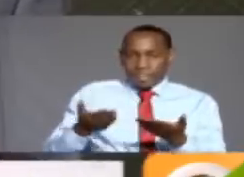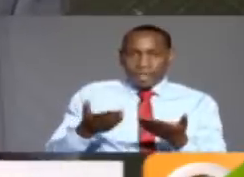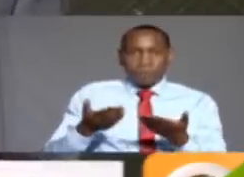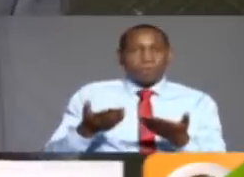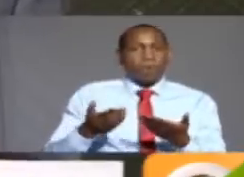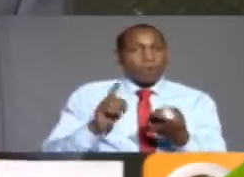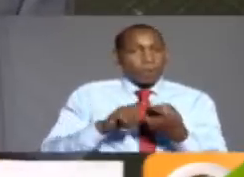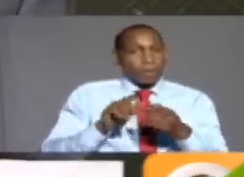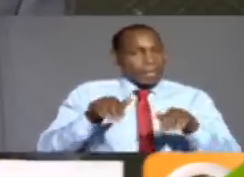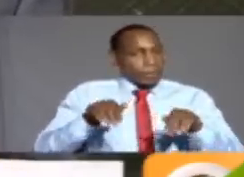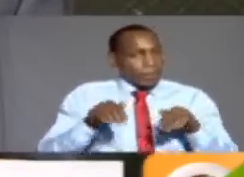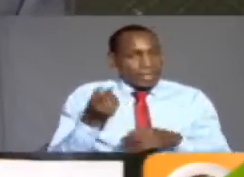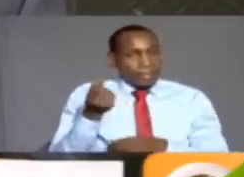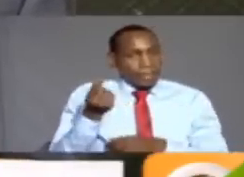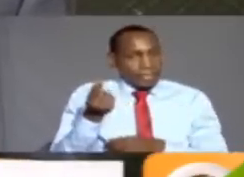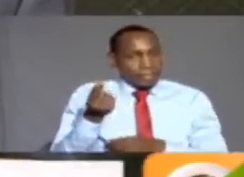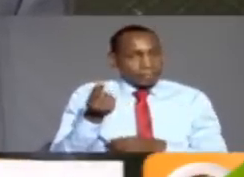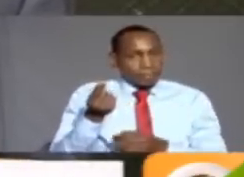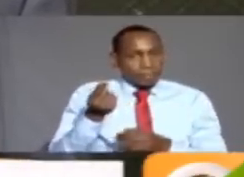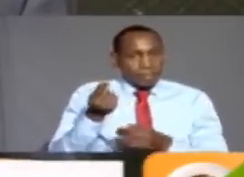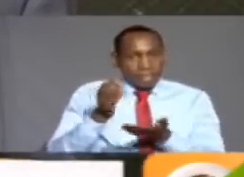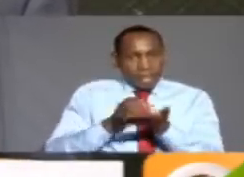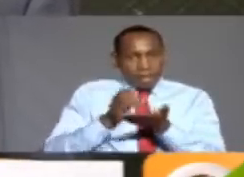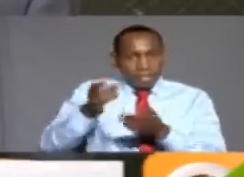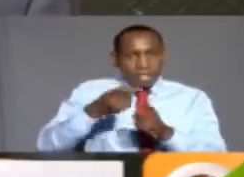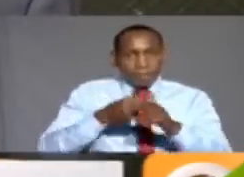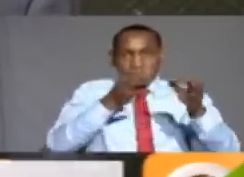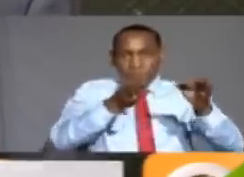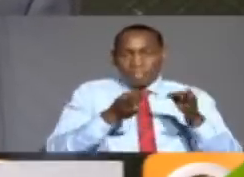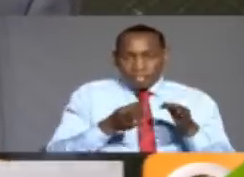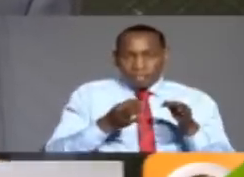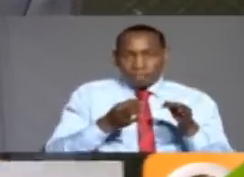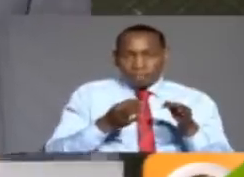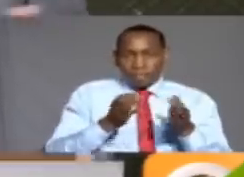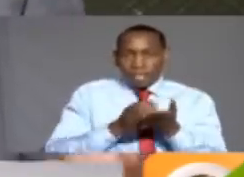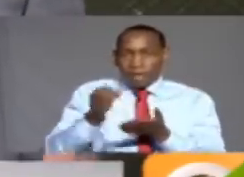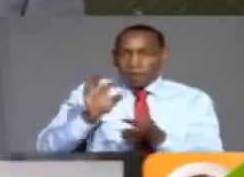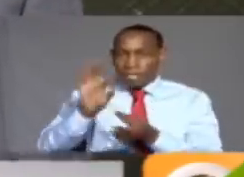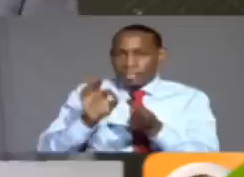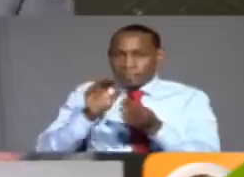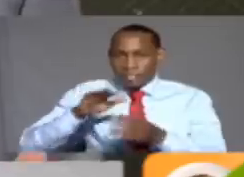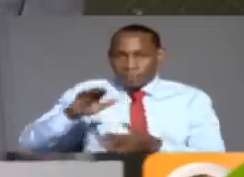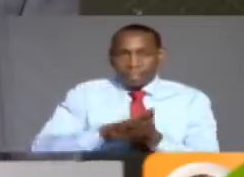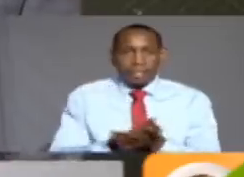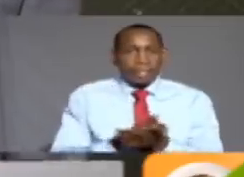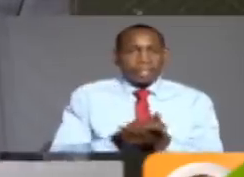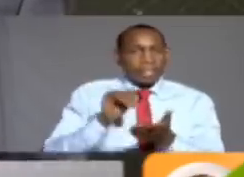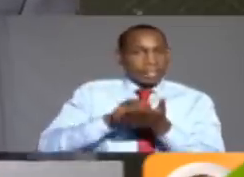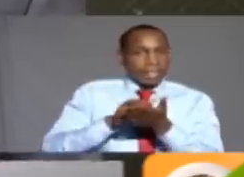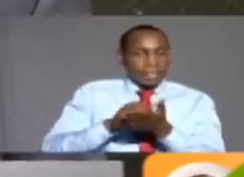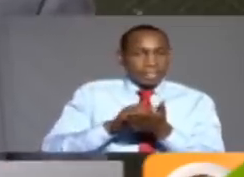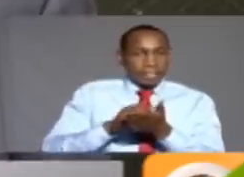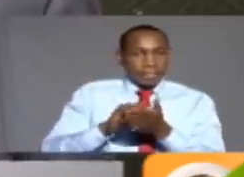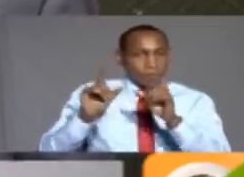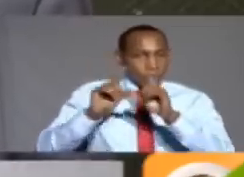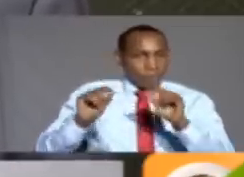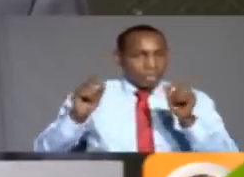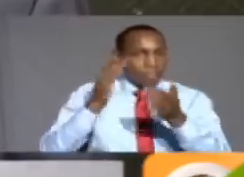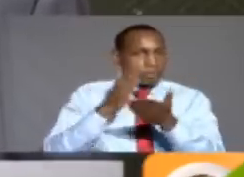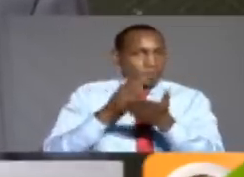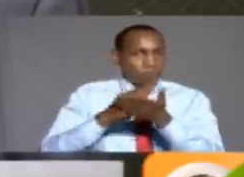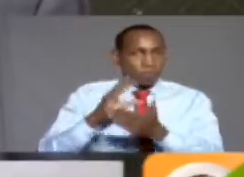waiting for money to be sent from Treasury to their constituencies. So in that respect, I would enforce CDF. As a matter of